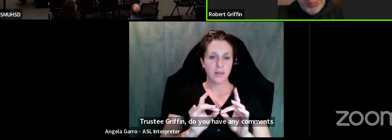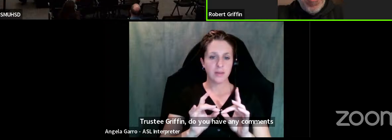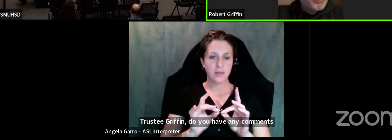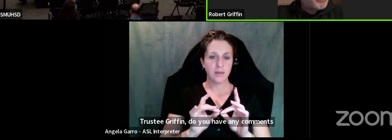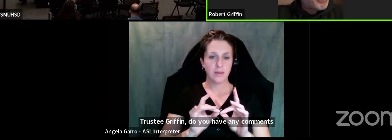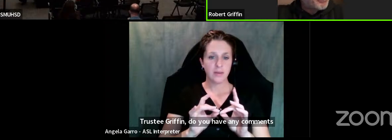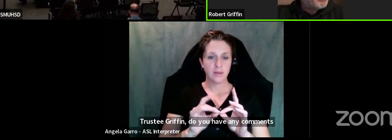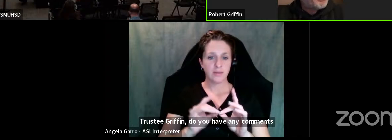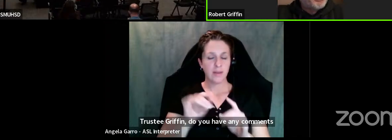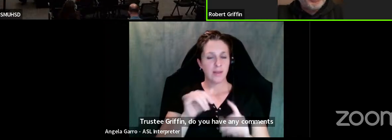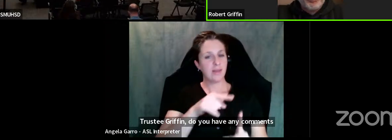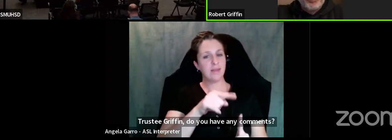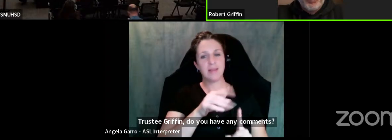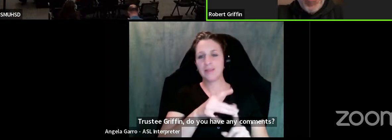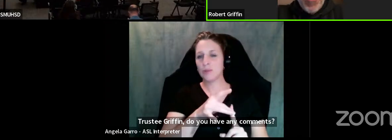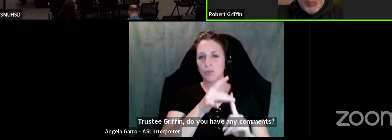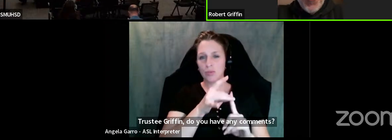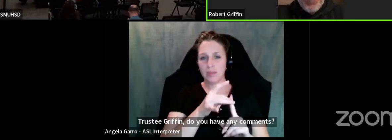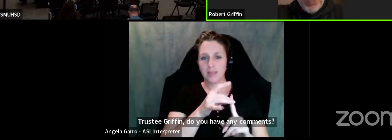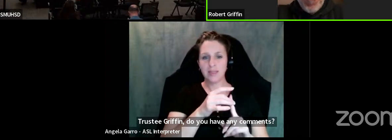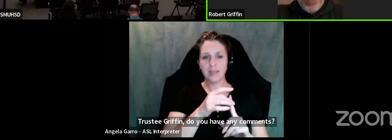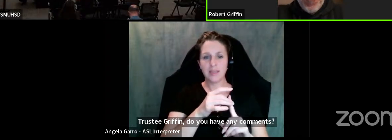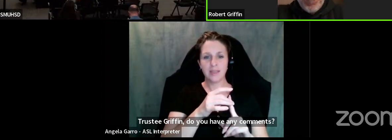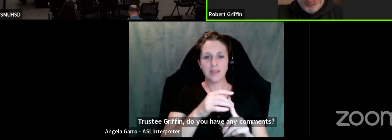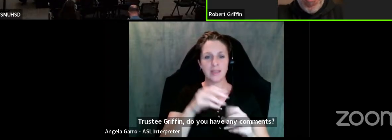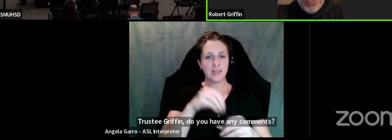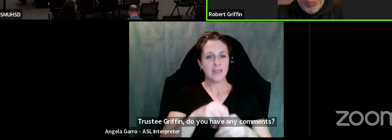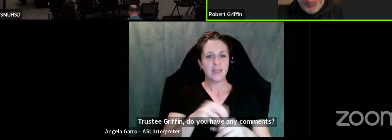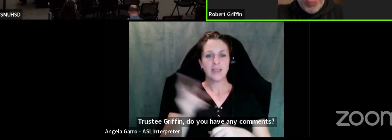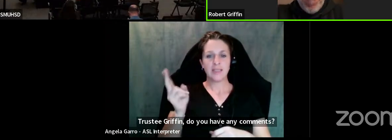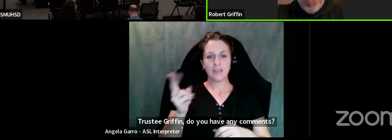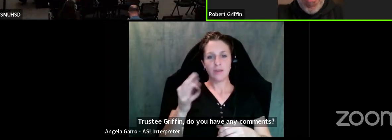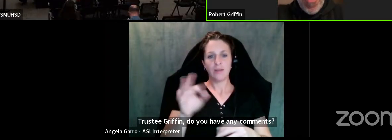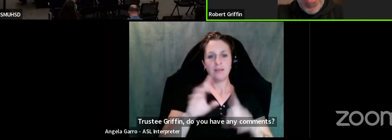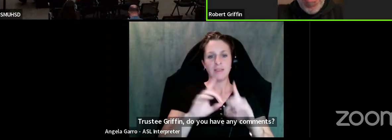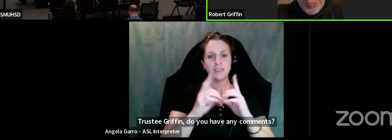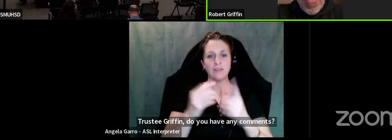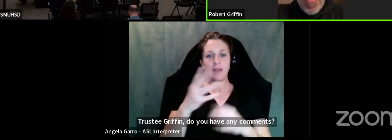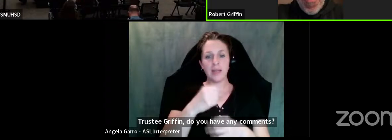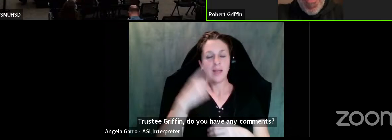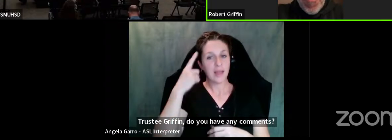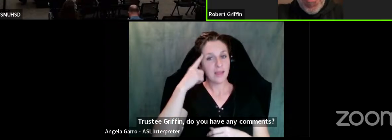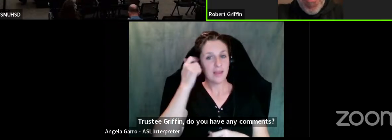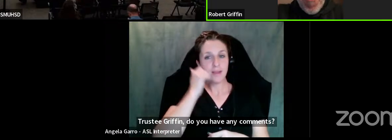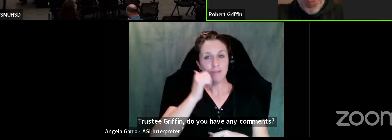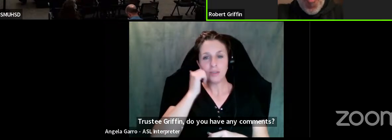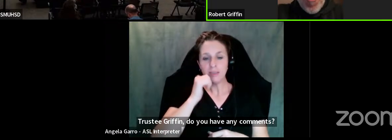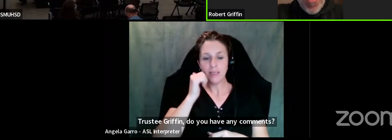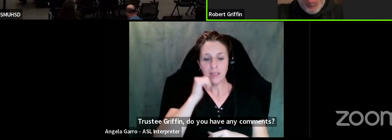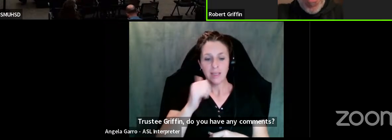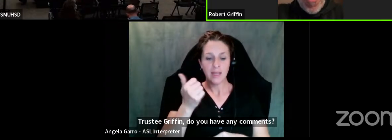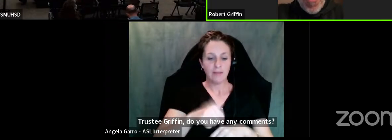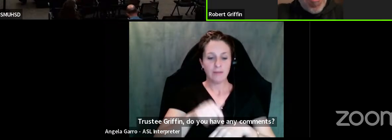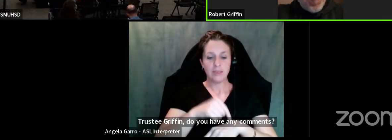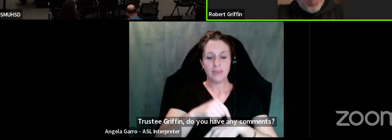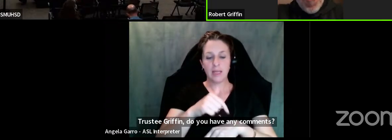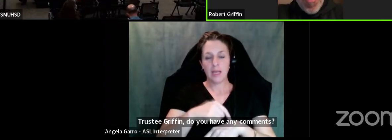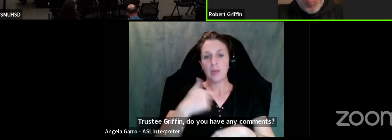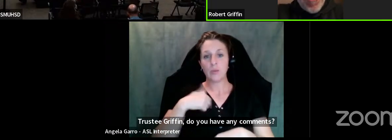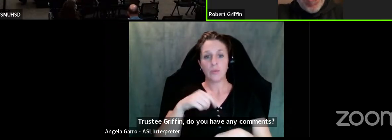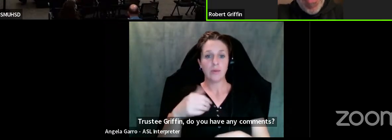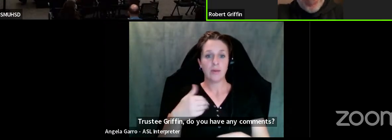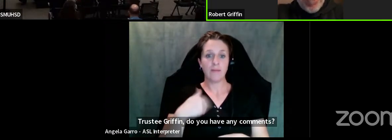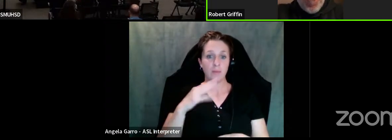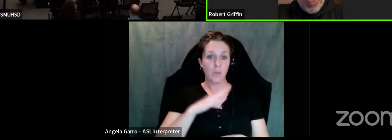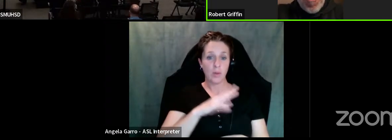that's unique in the history of the district. And I think every day, every time we have a board meeting and I think, oh boy,